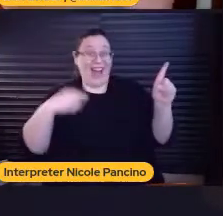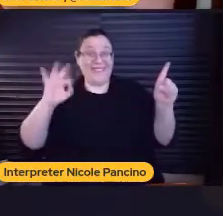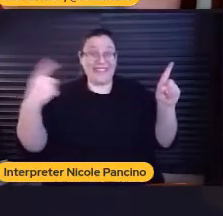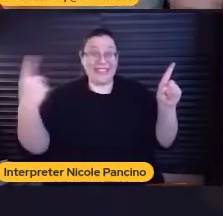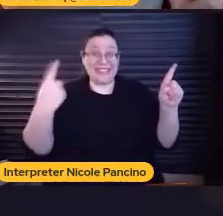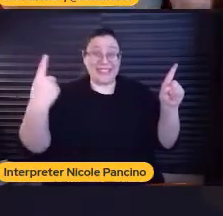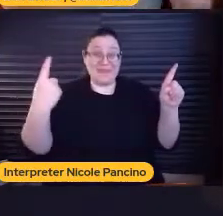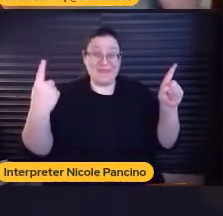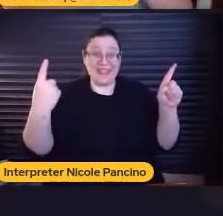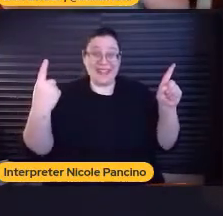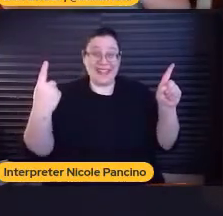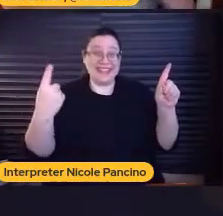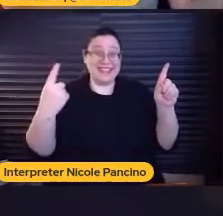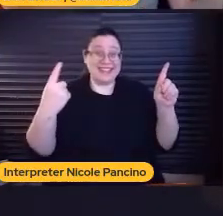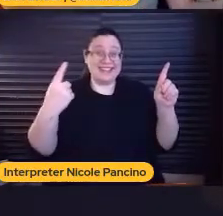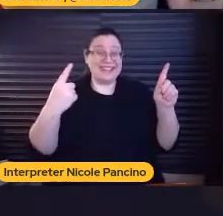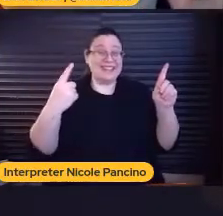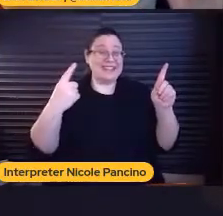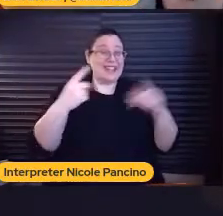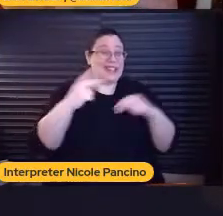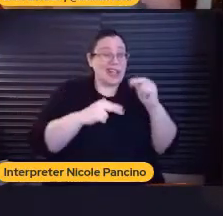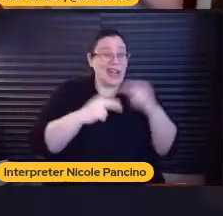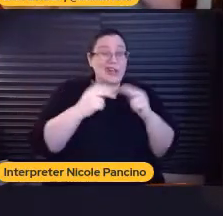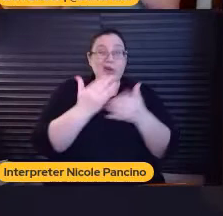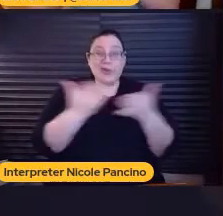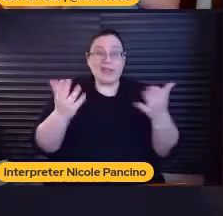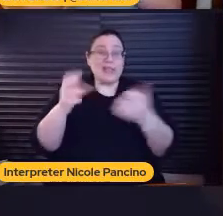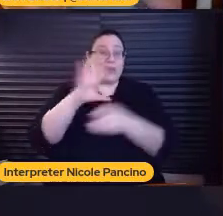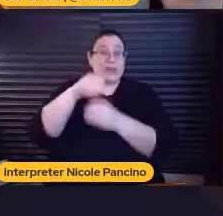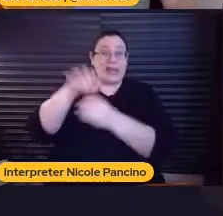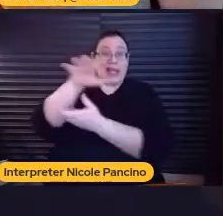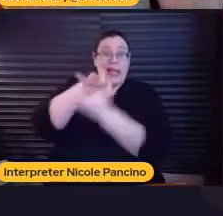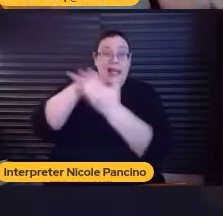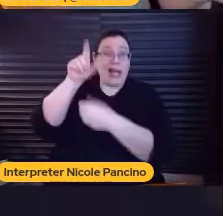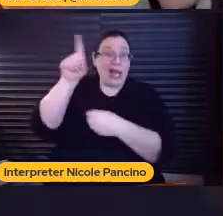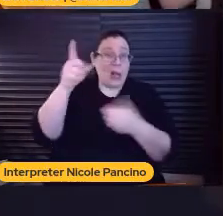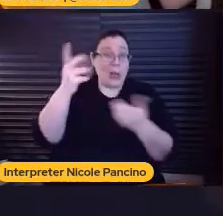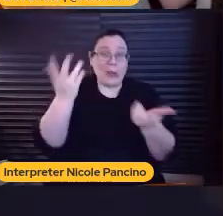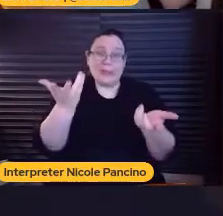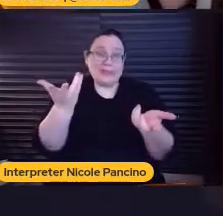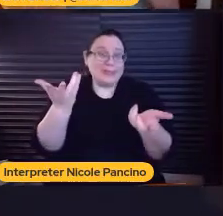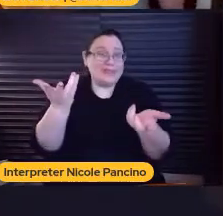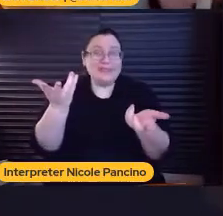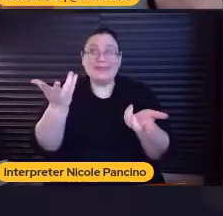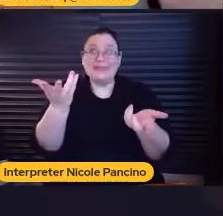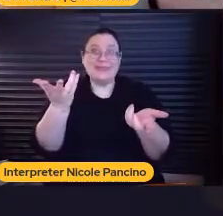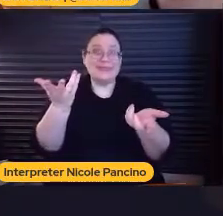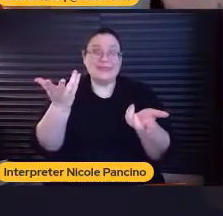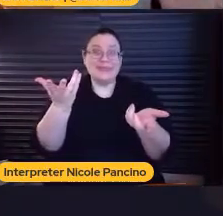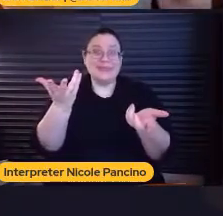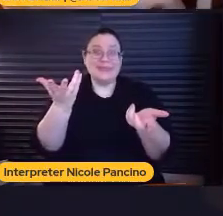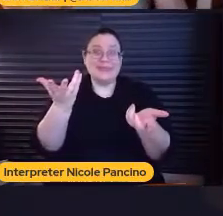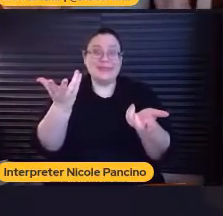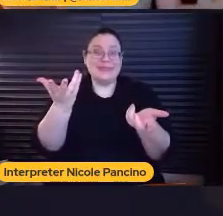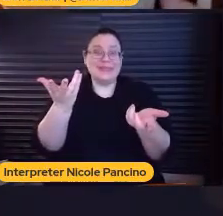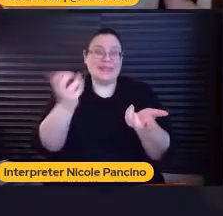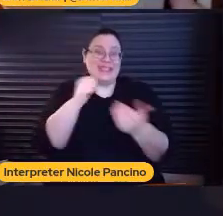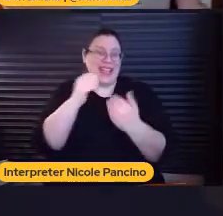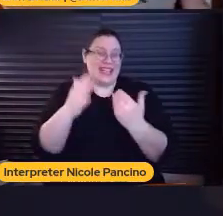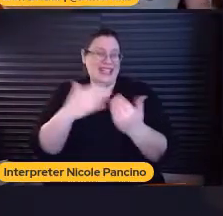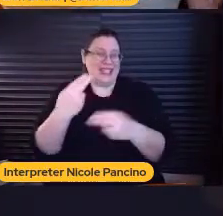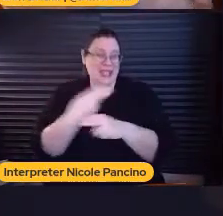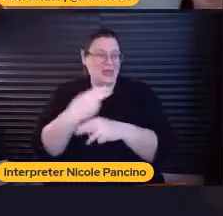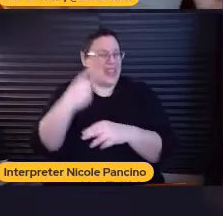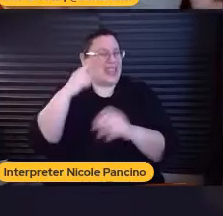is a construct or a resource in CloudFormation, and it isn't as easy to use as I think it can